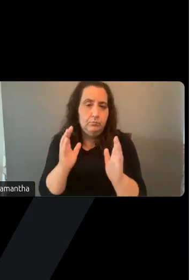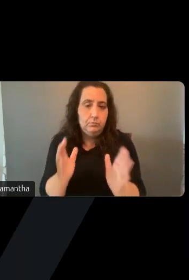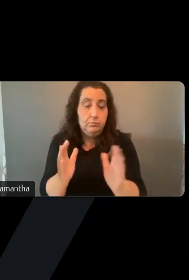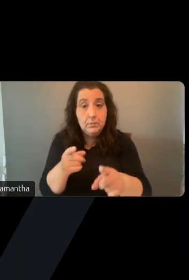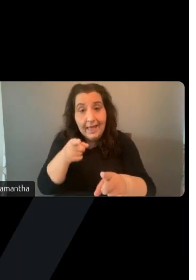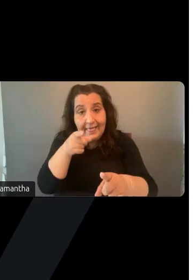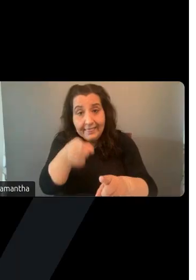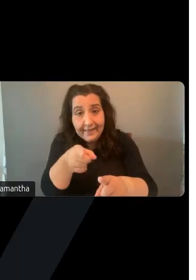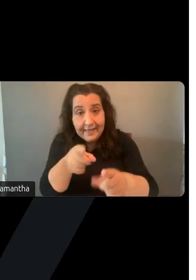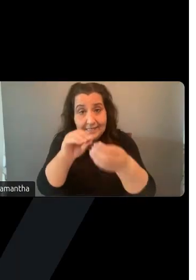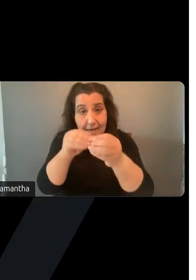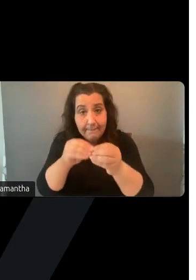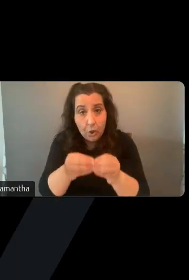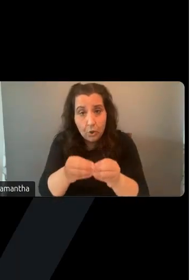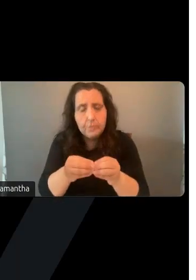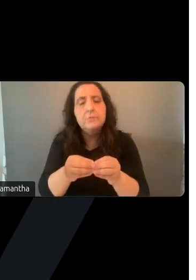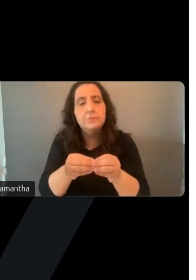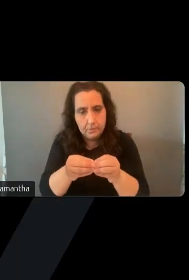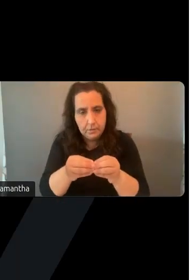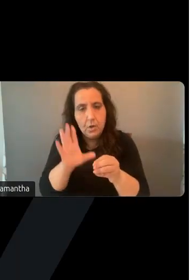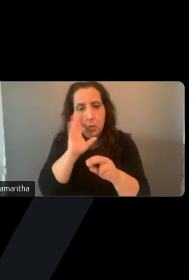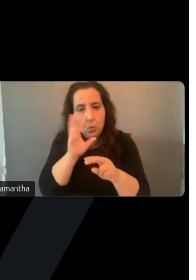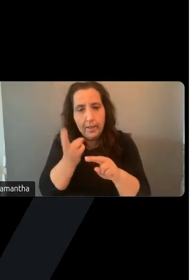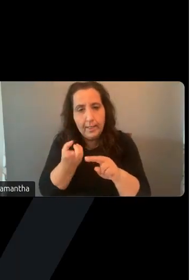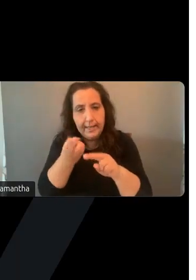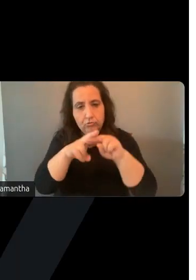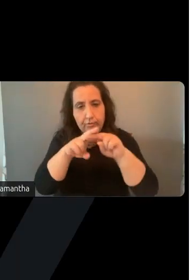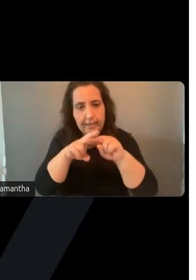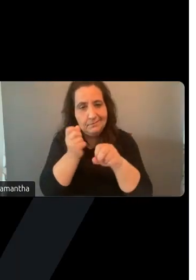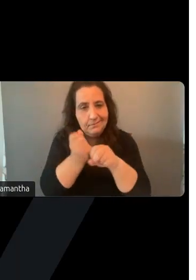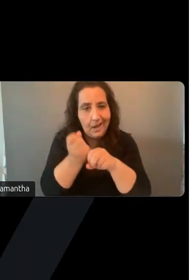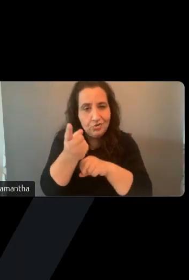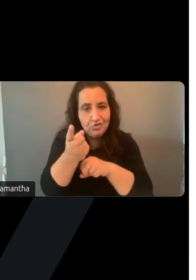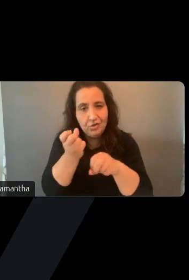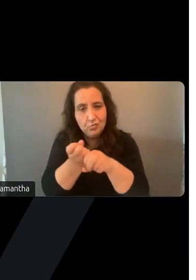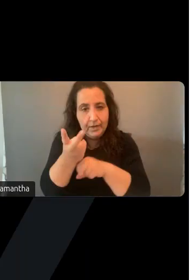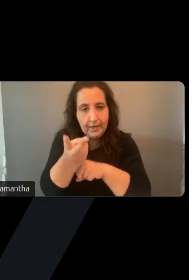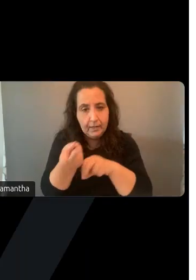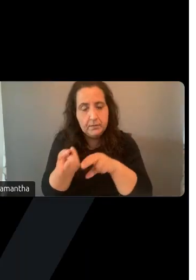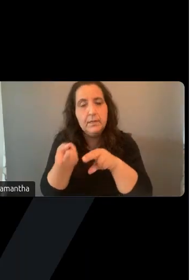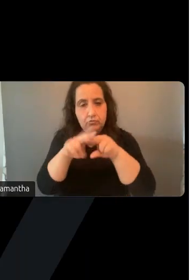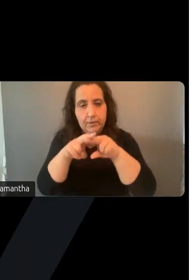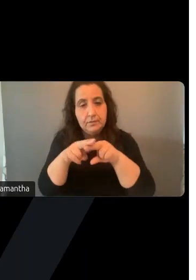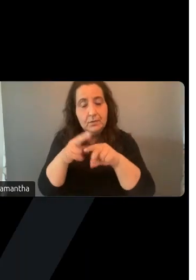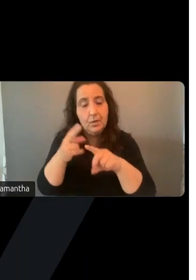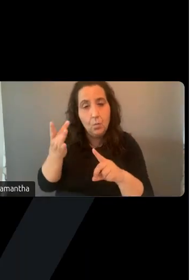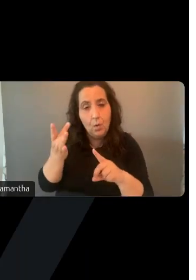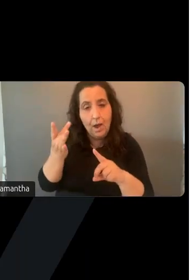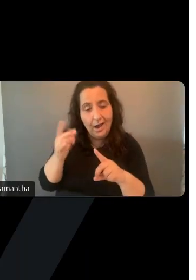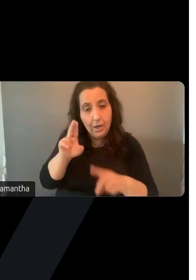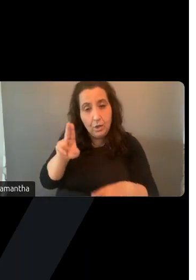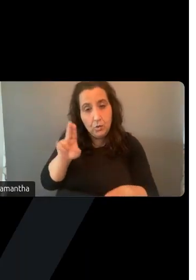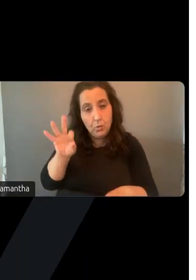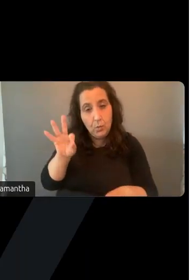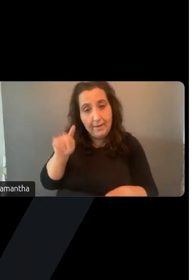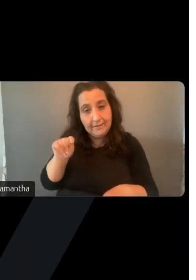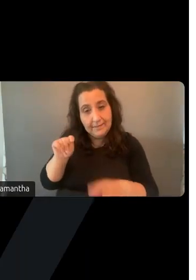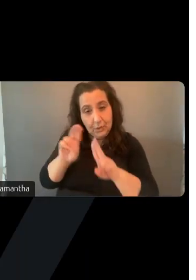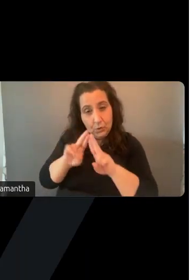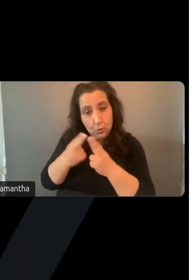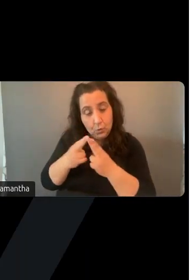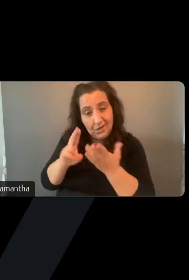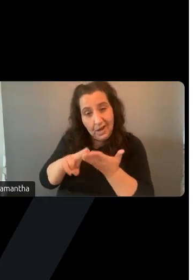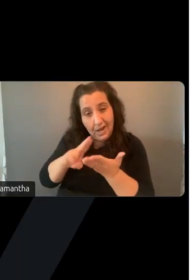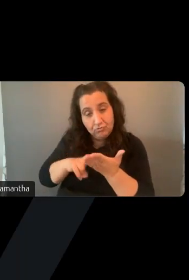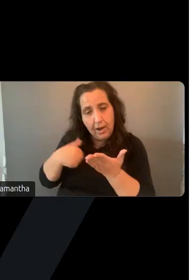rates are subject to increase with the yearly raises negotiated by the UFT contract.